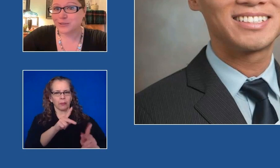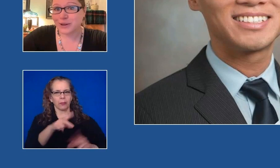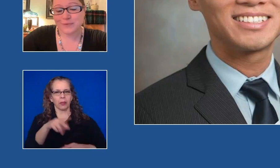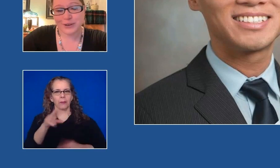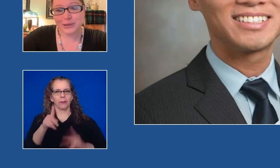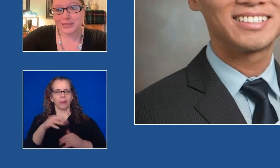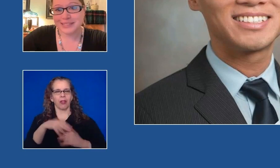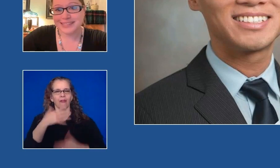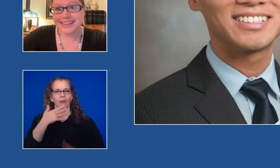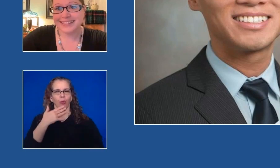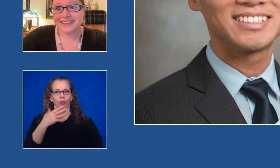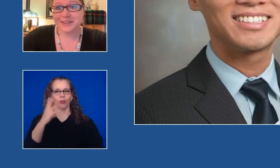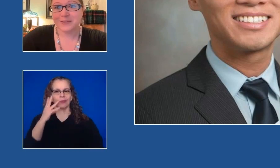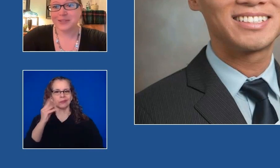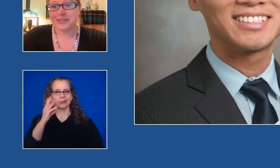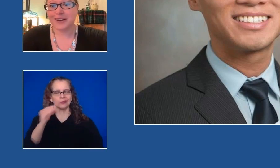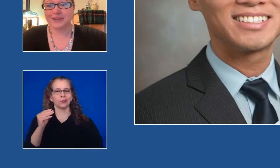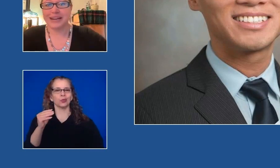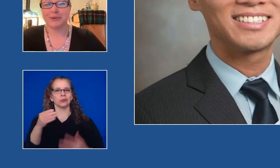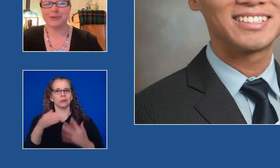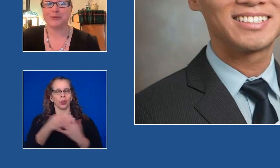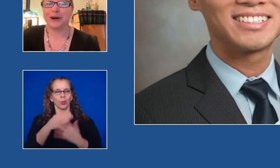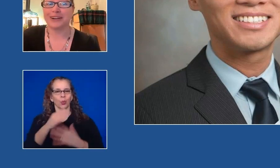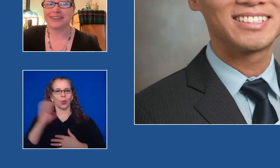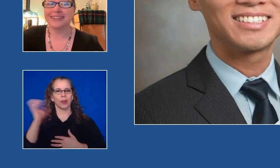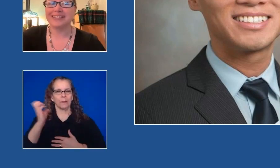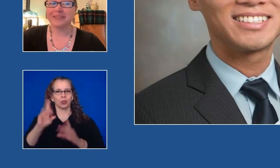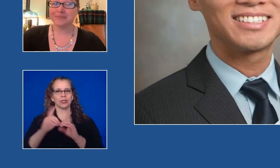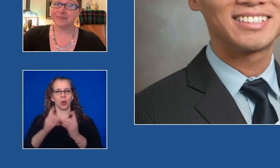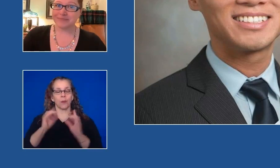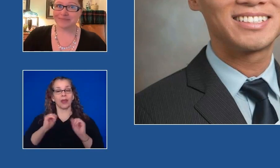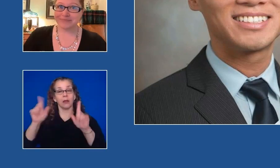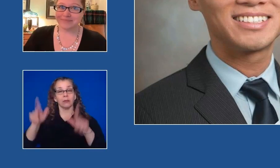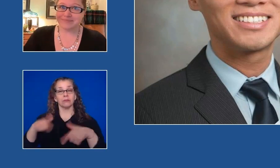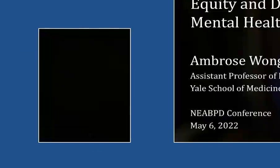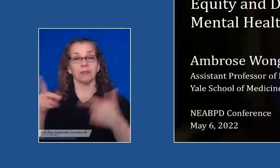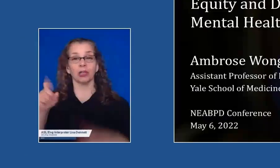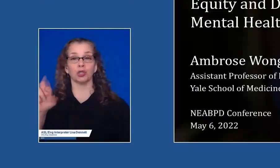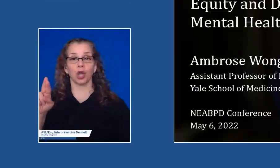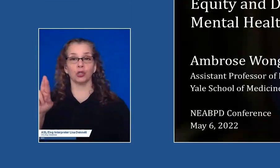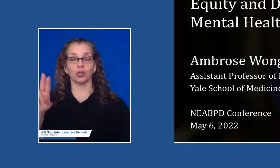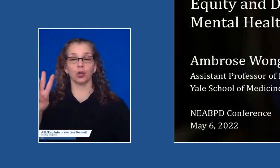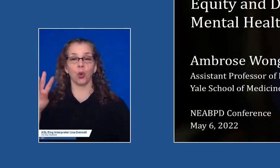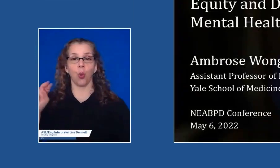further ado, I'm very pleased to hand things over to Dr. Ambrose Wong.